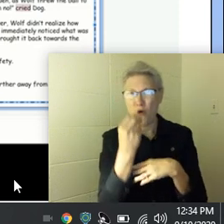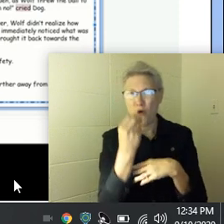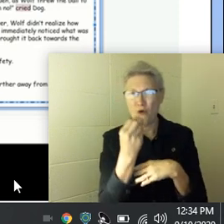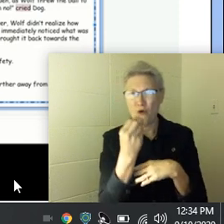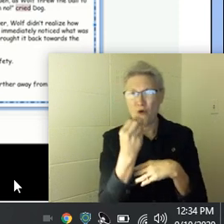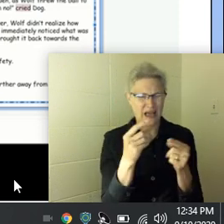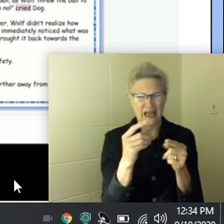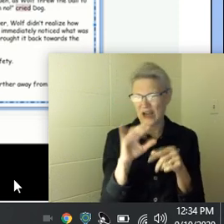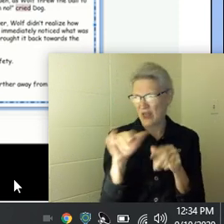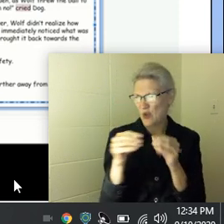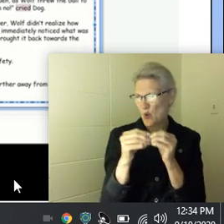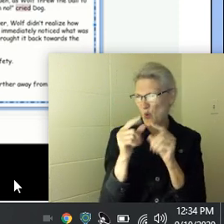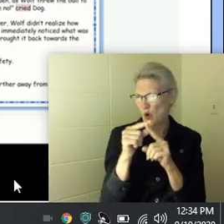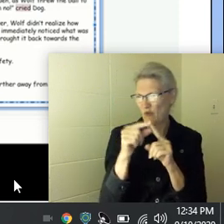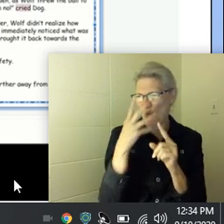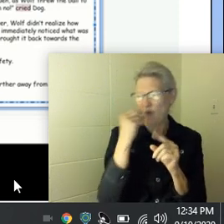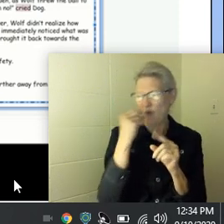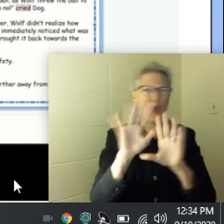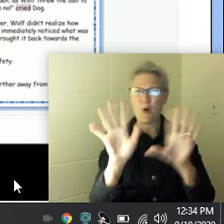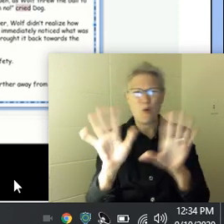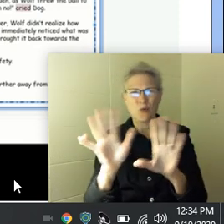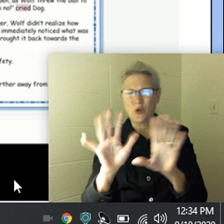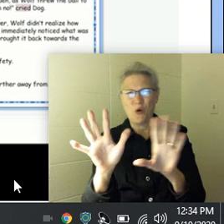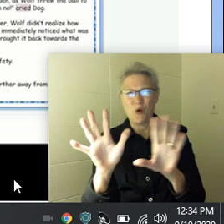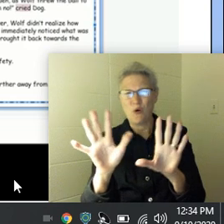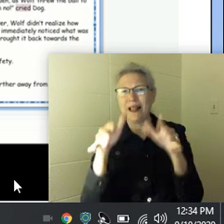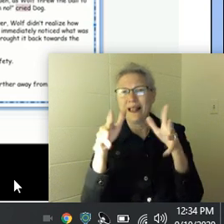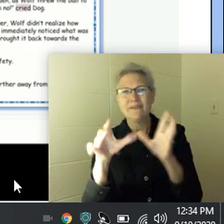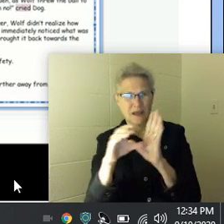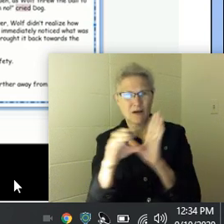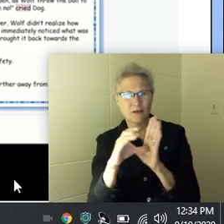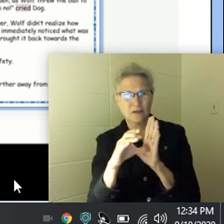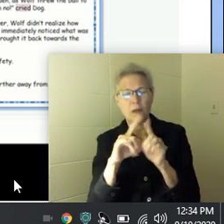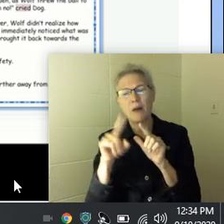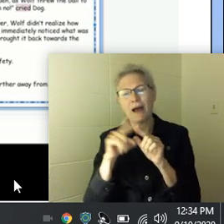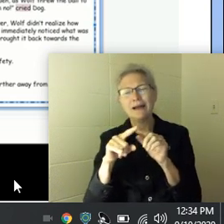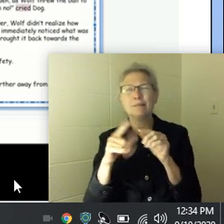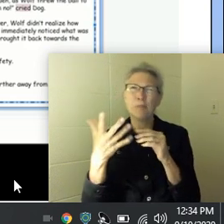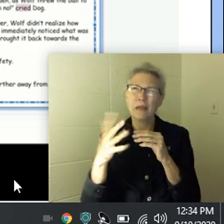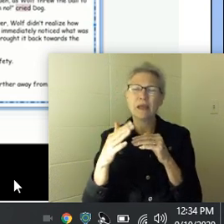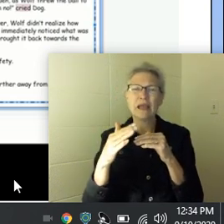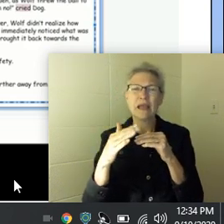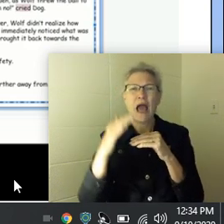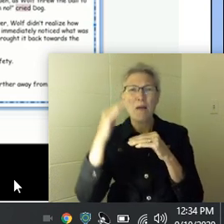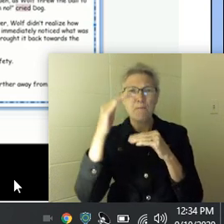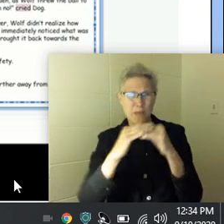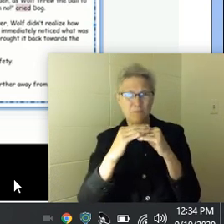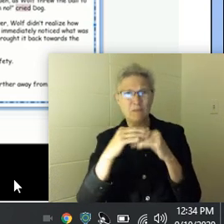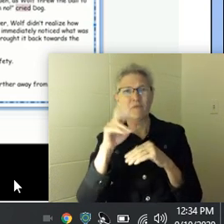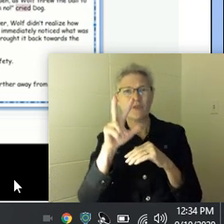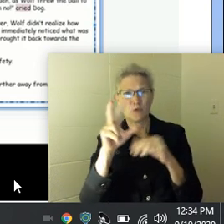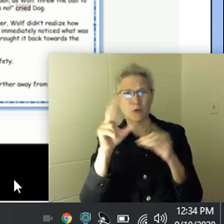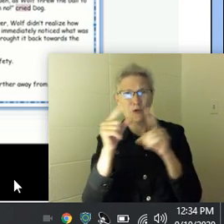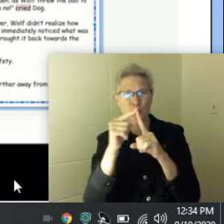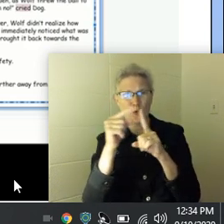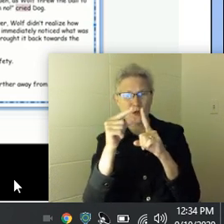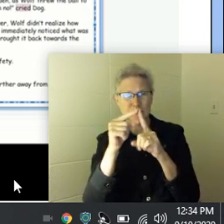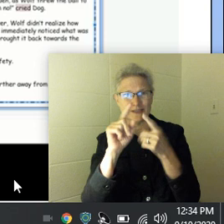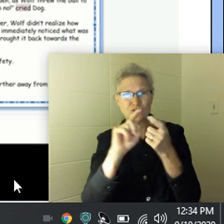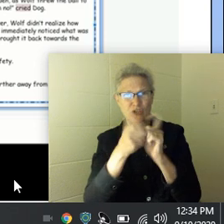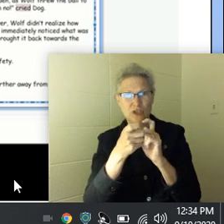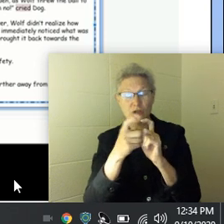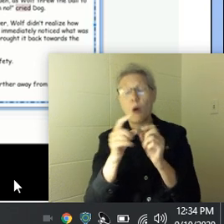in the story. But just figure out ways that you can maybe change at least 3 words, as well as maybe if you can go back and add 3